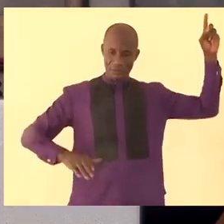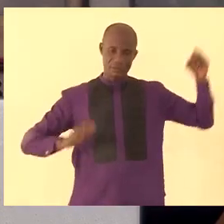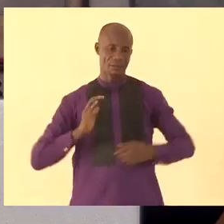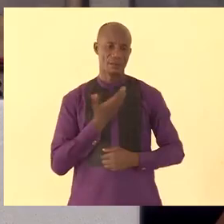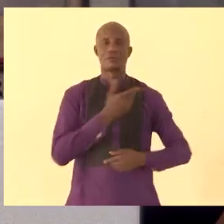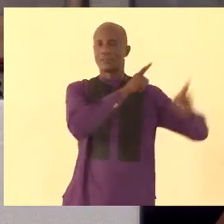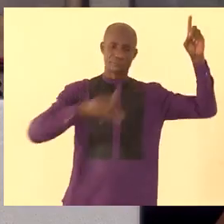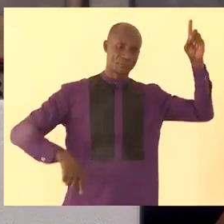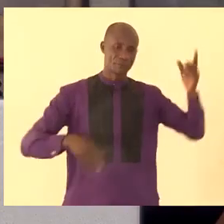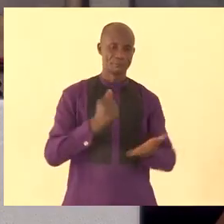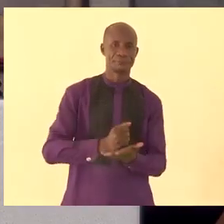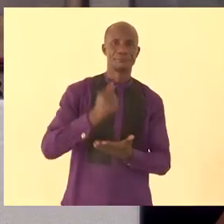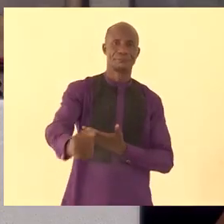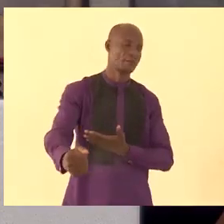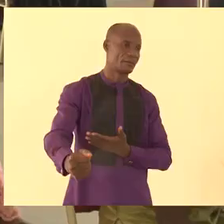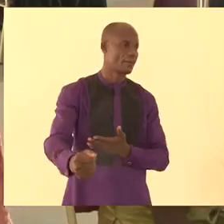Lord.